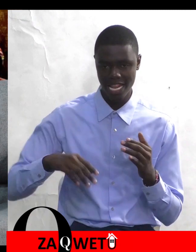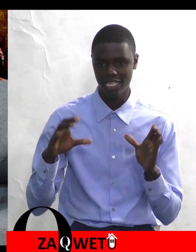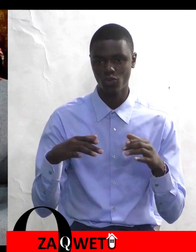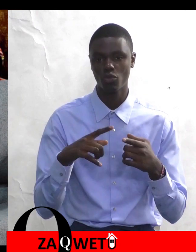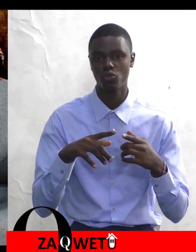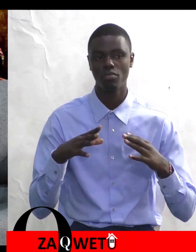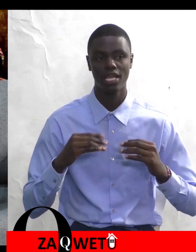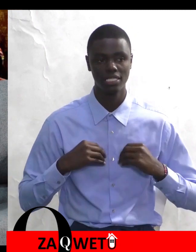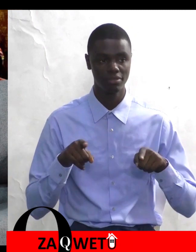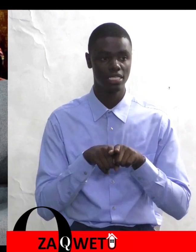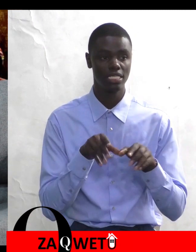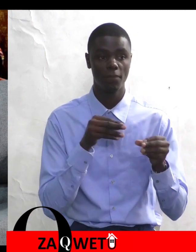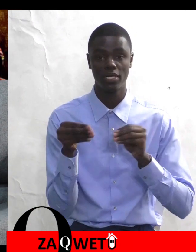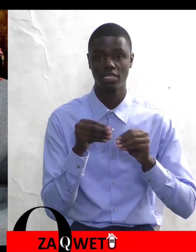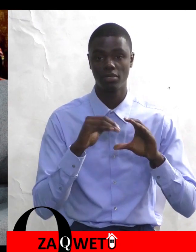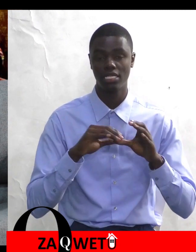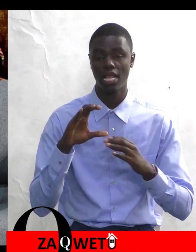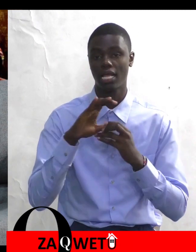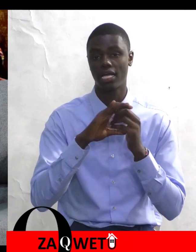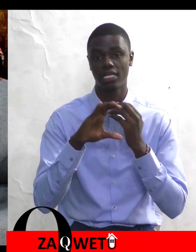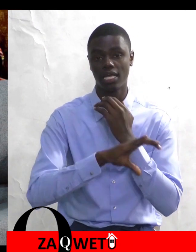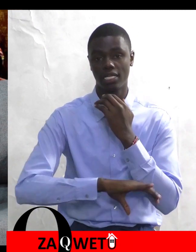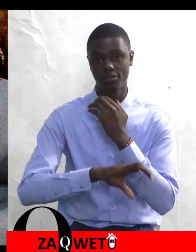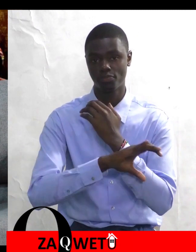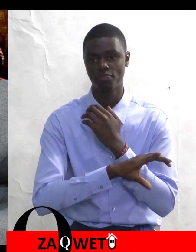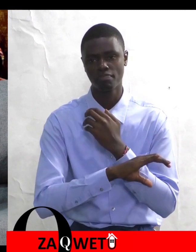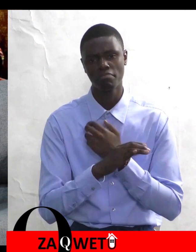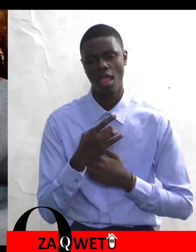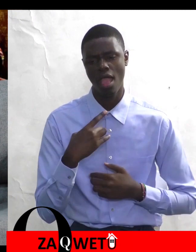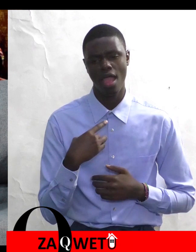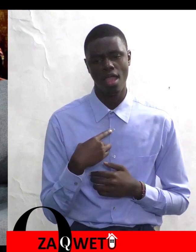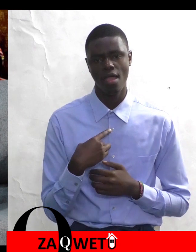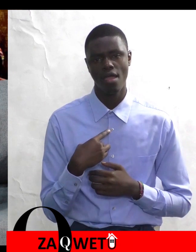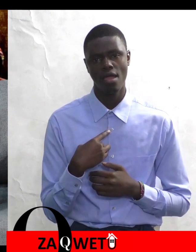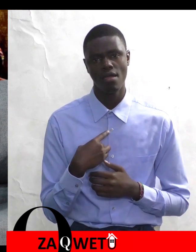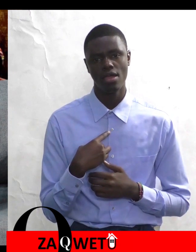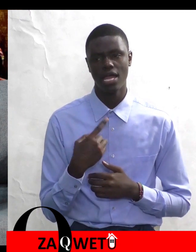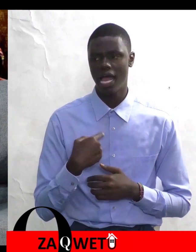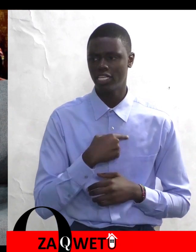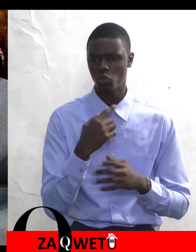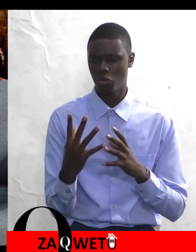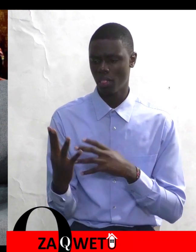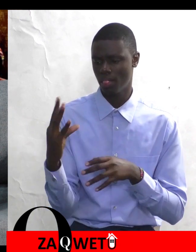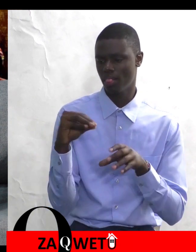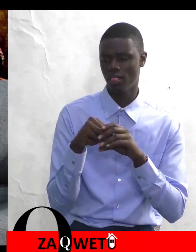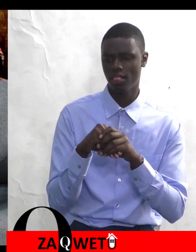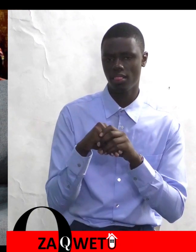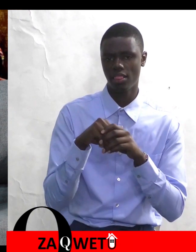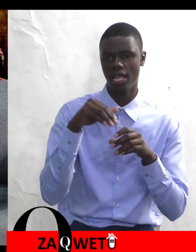is the very last Mm. group to be accepted as a disability in the country. Mm-hmm. So since we couldn't